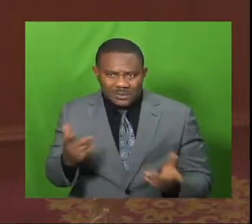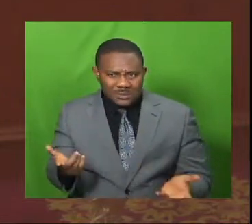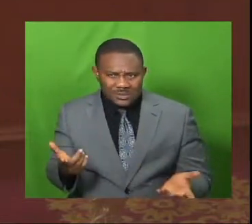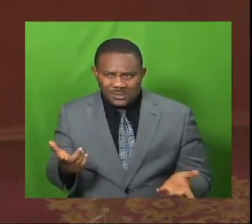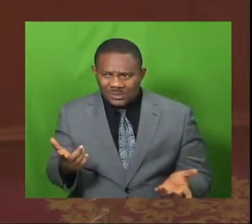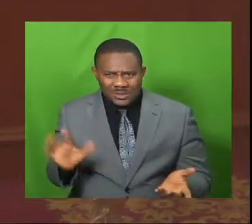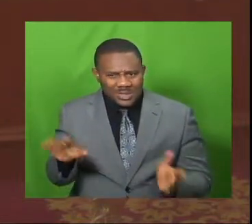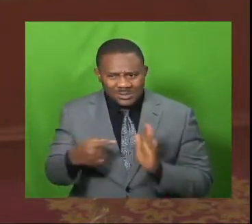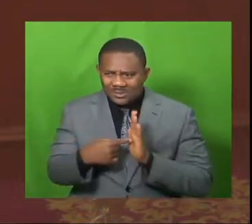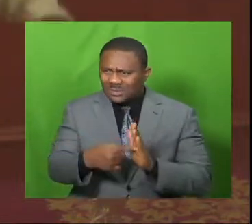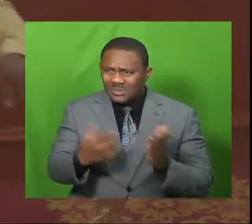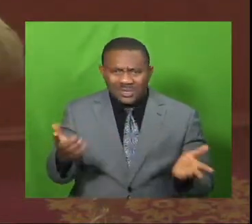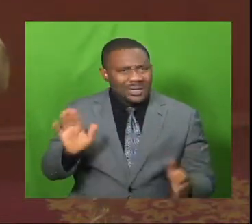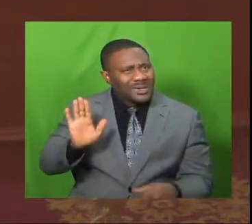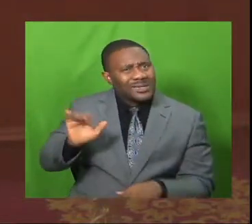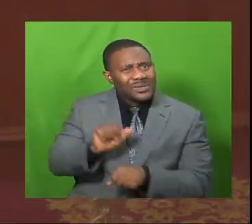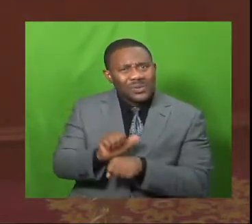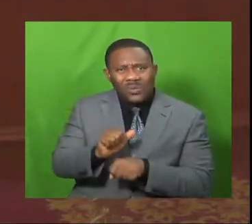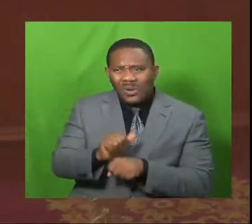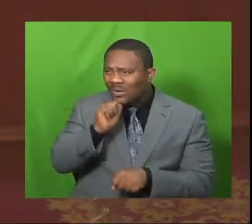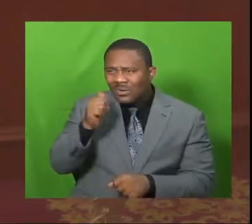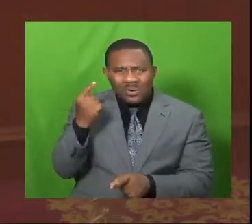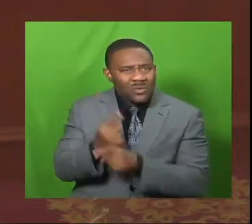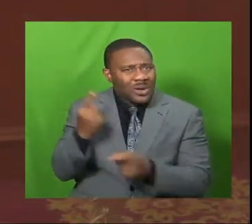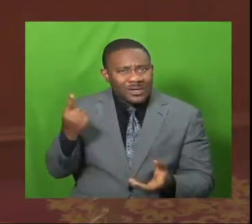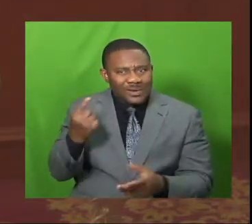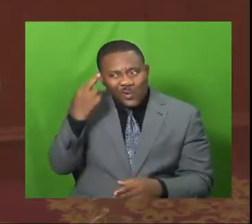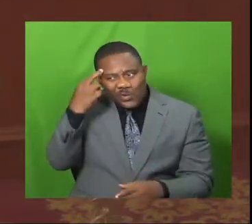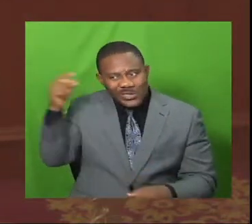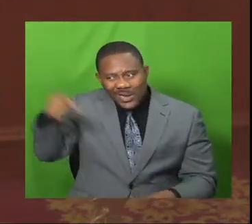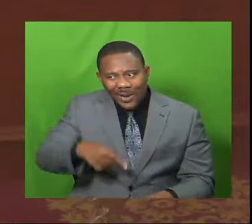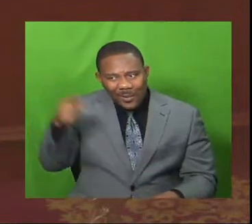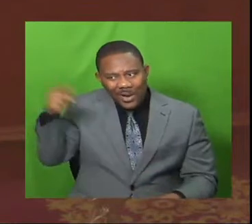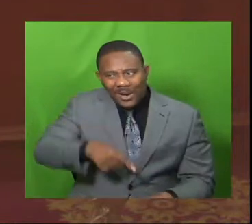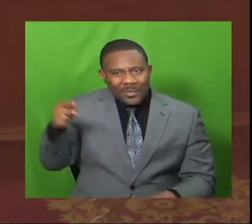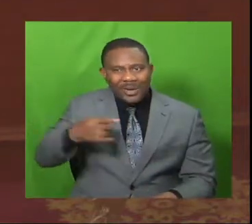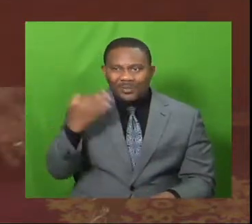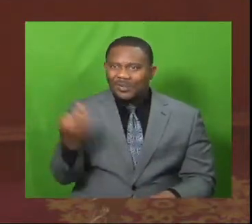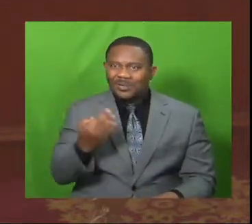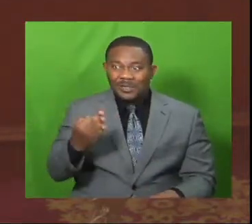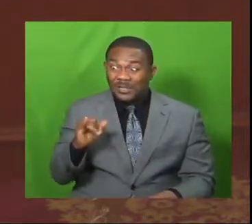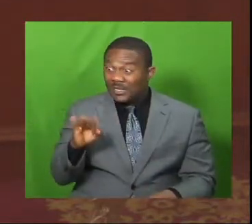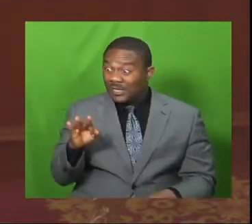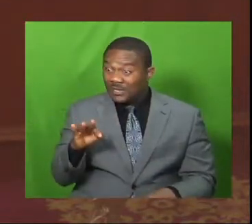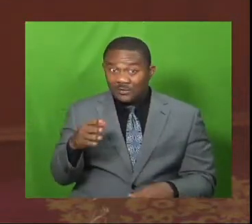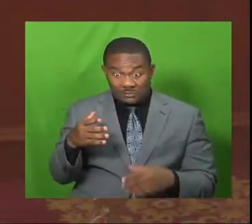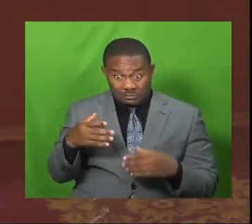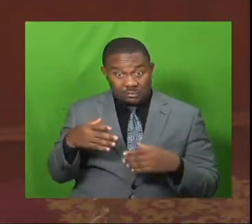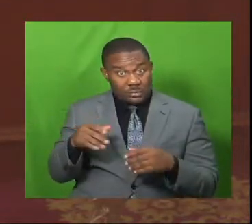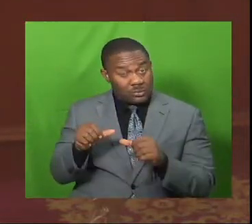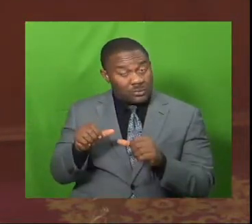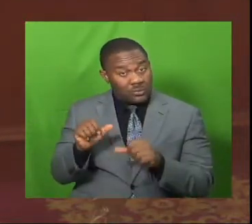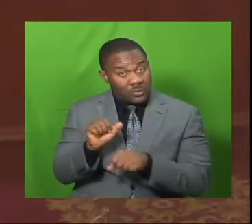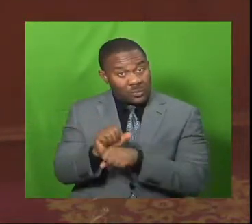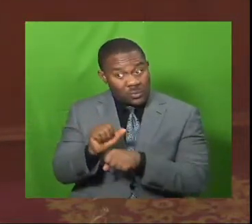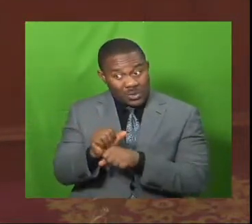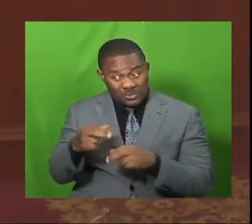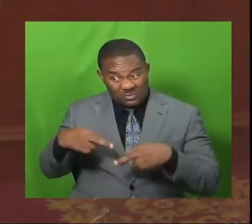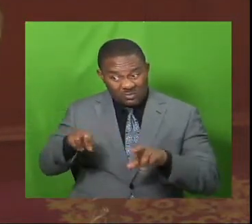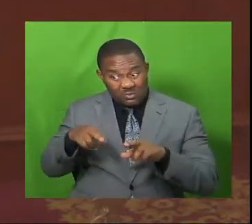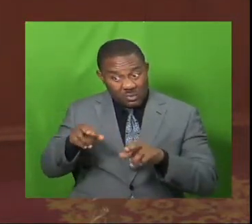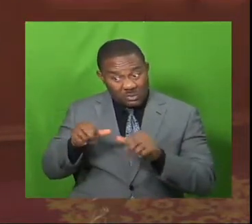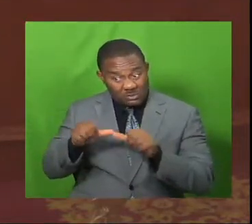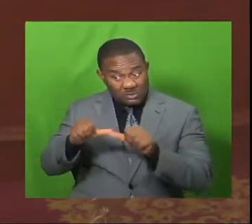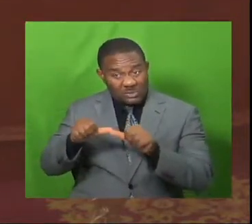being done, that is why he's always here. If the roads are done, he won't be here. It is because the roads are